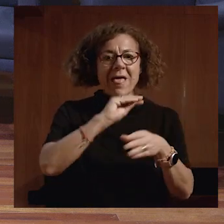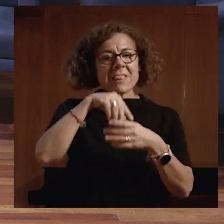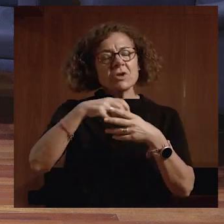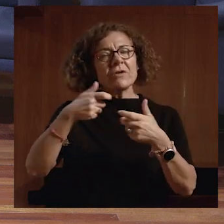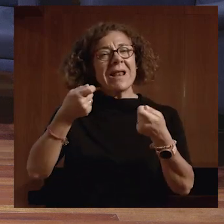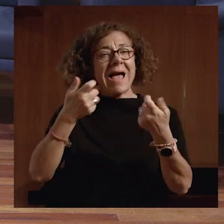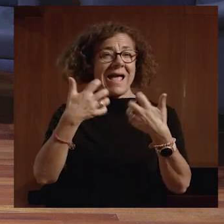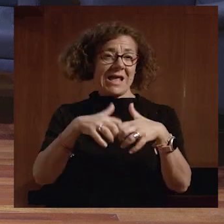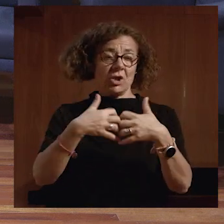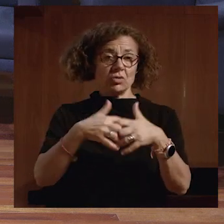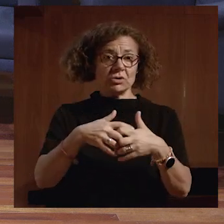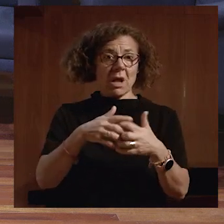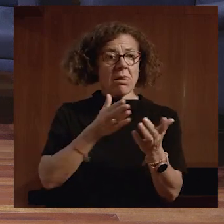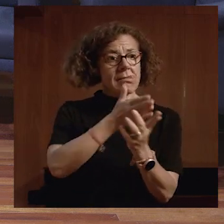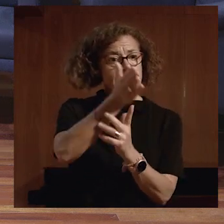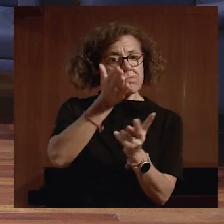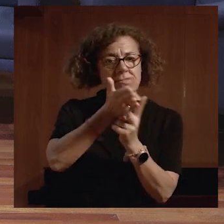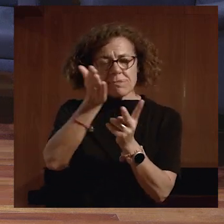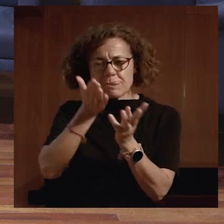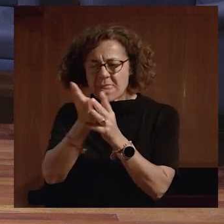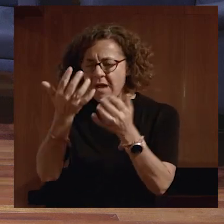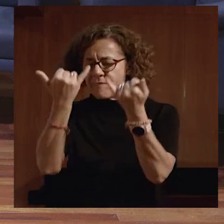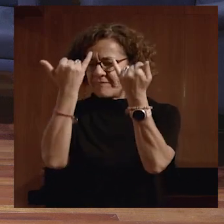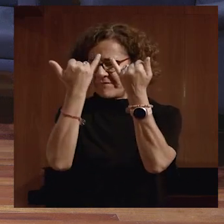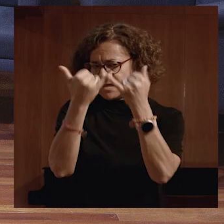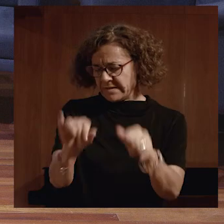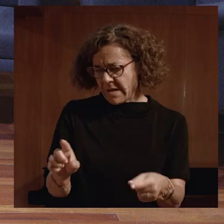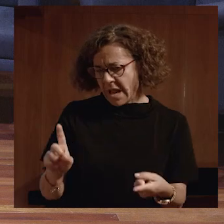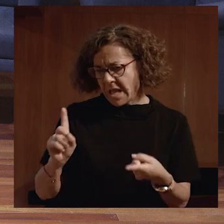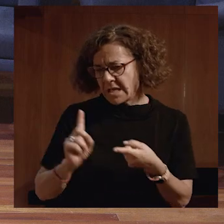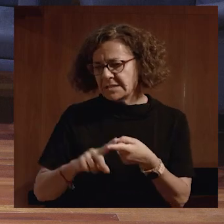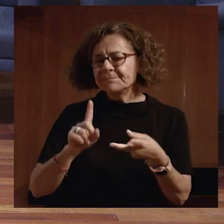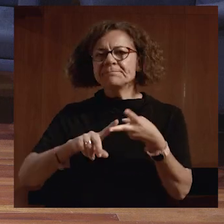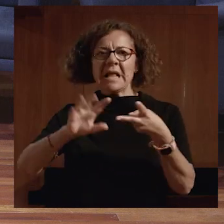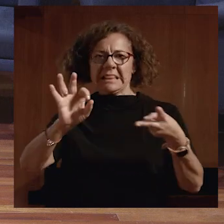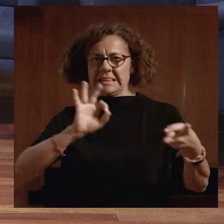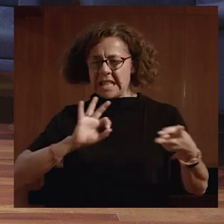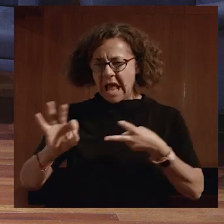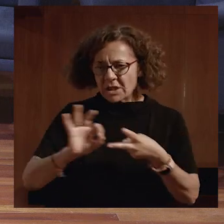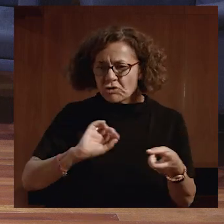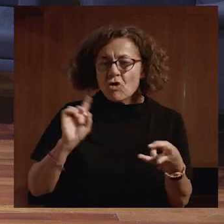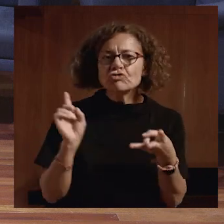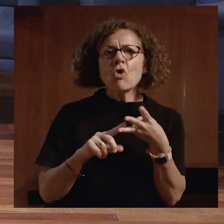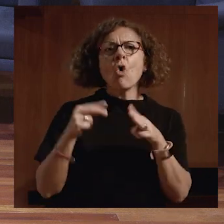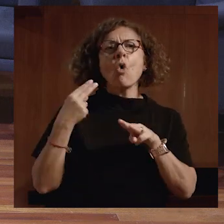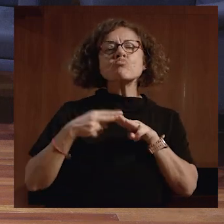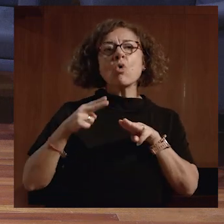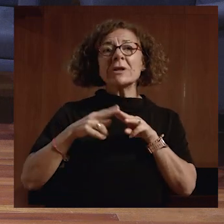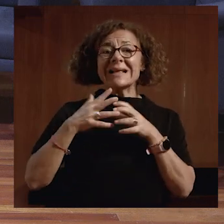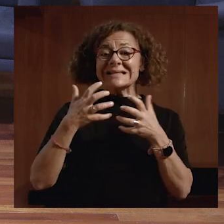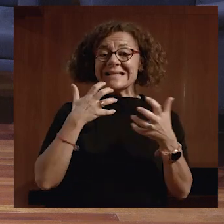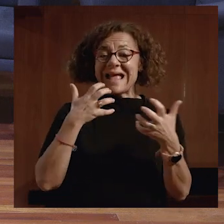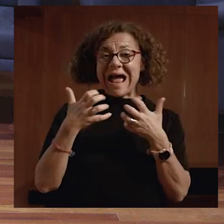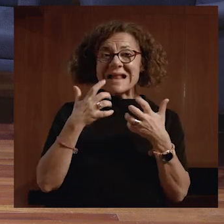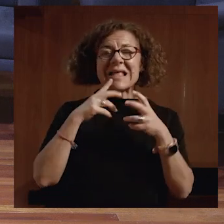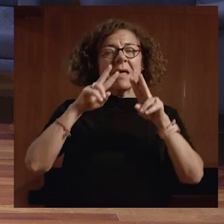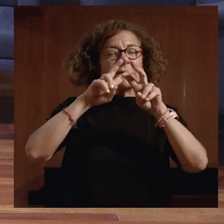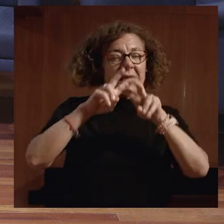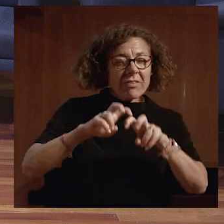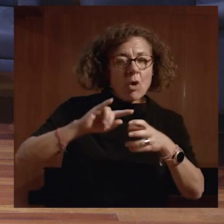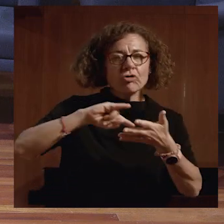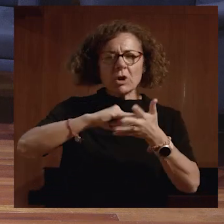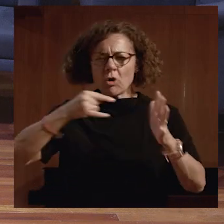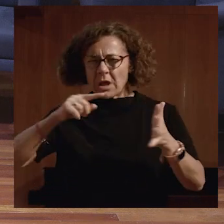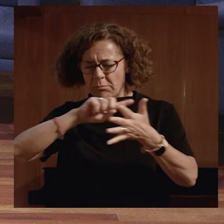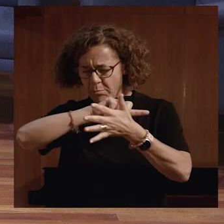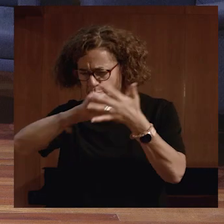and festivals, recording, venues, arts policy, research, innovation, technology. It's